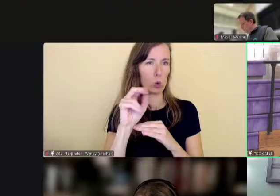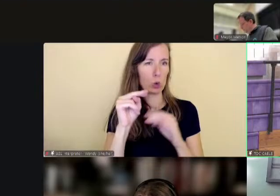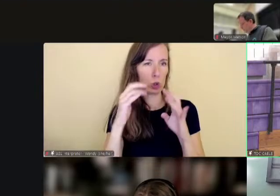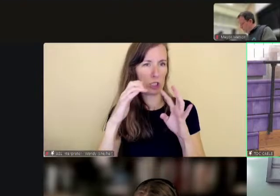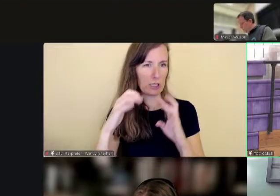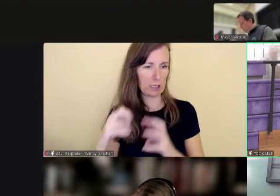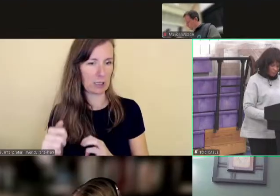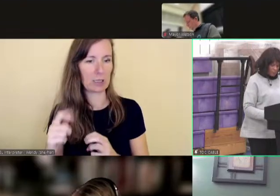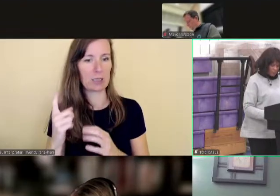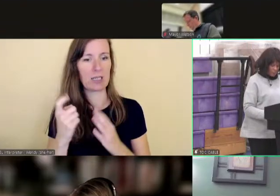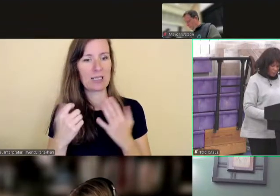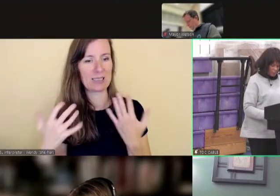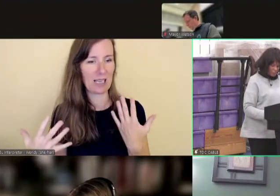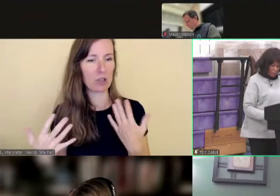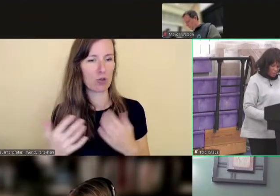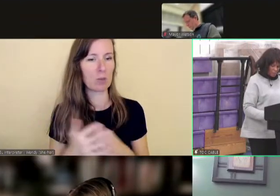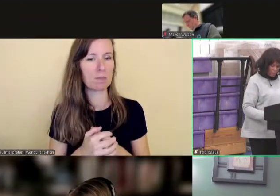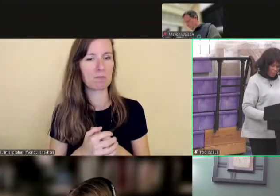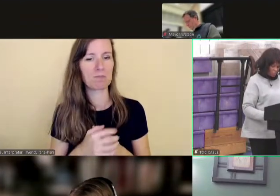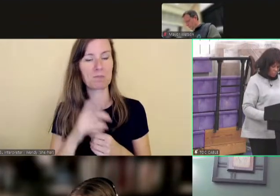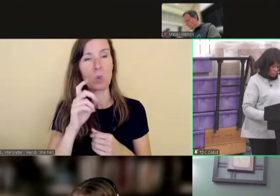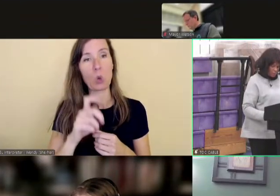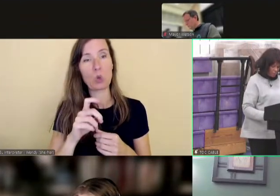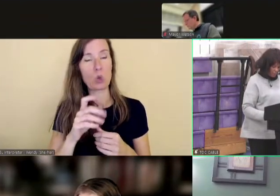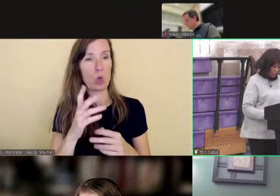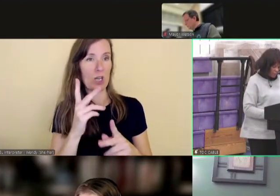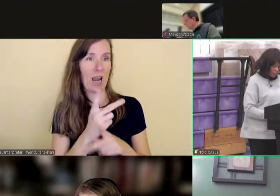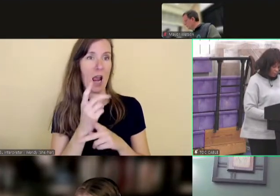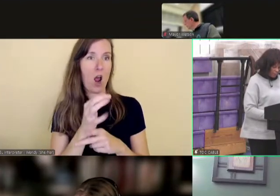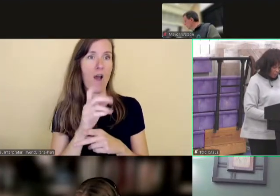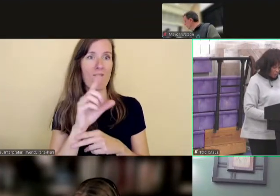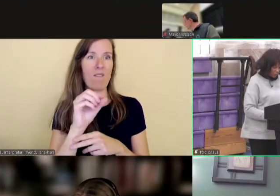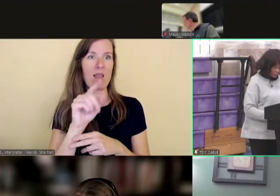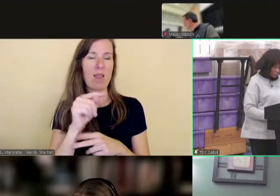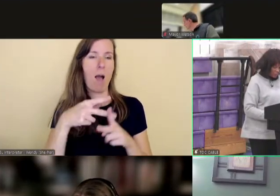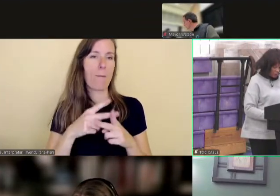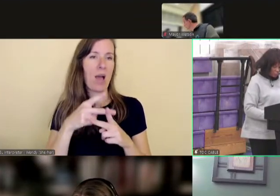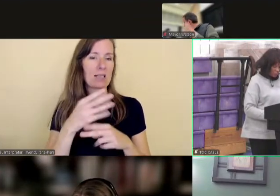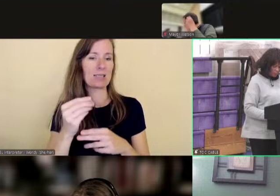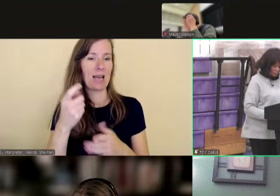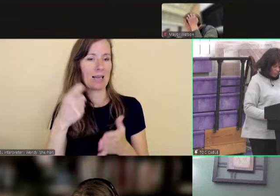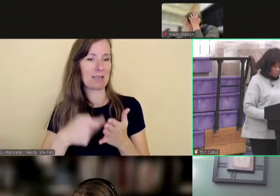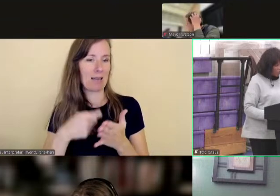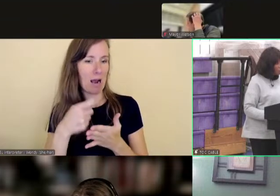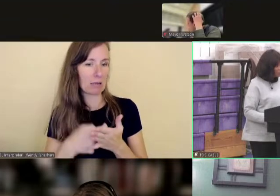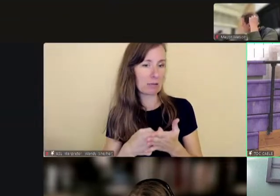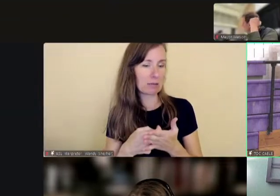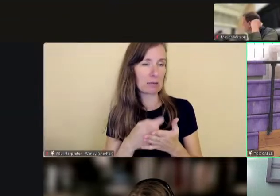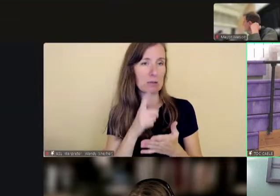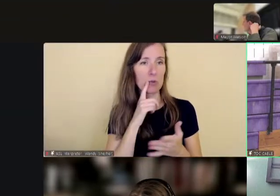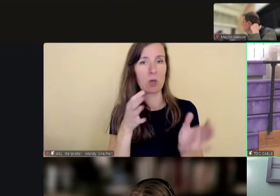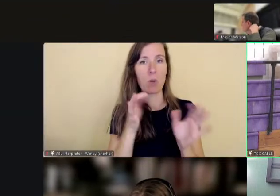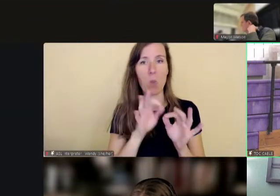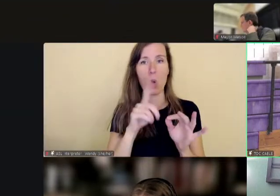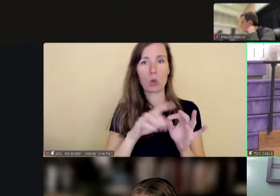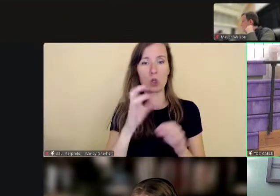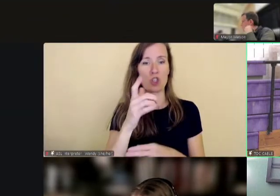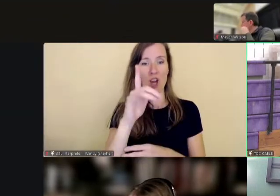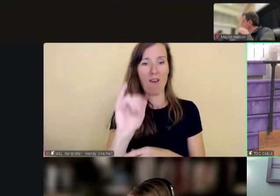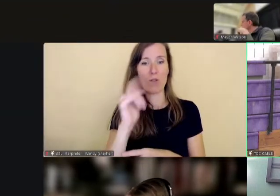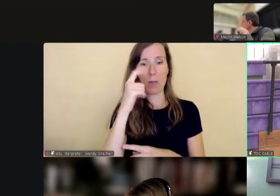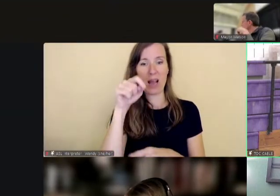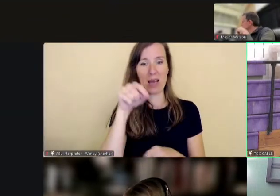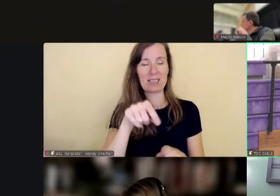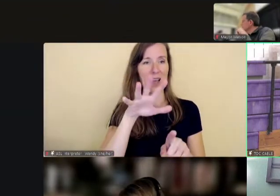and taxes. This is especially vital to Cheverly because 5600 is part of a flood zone. There is